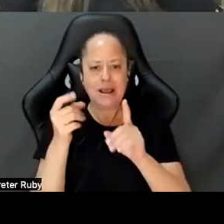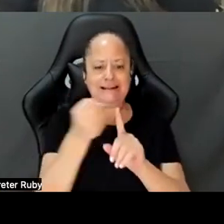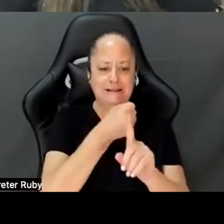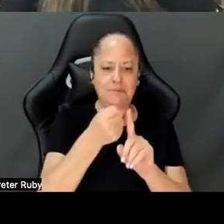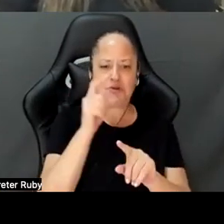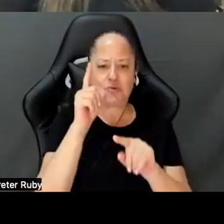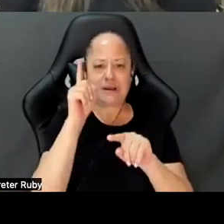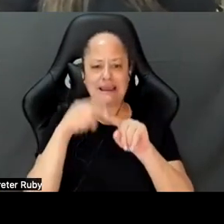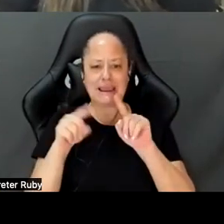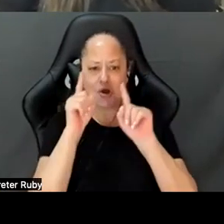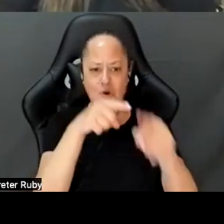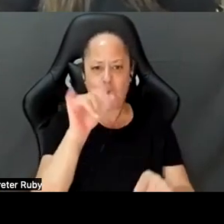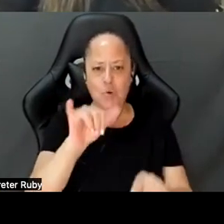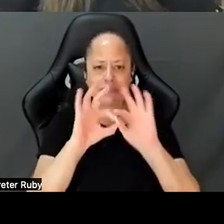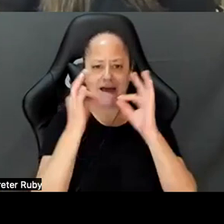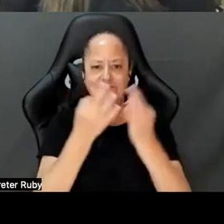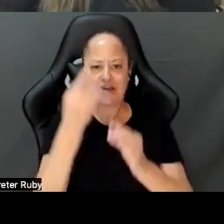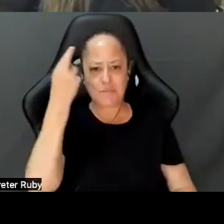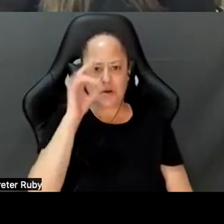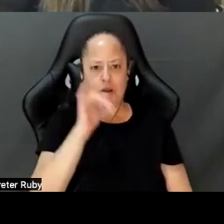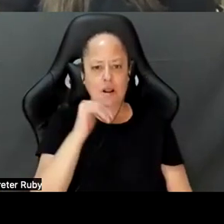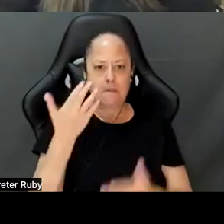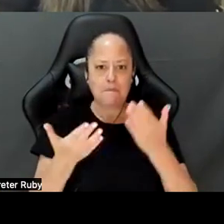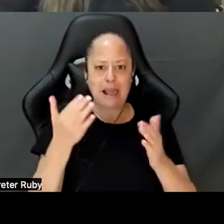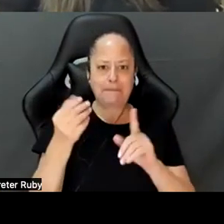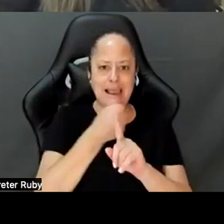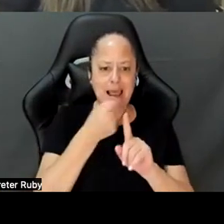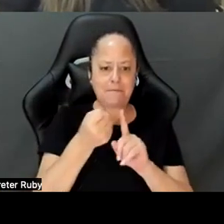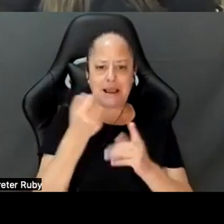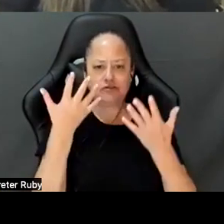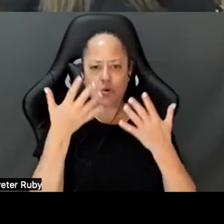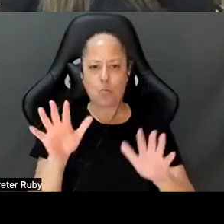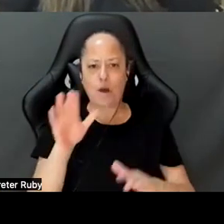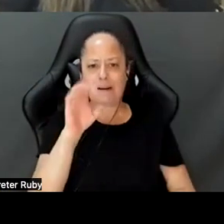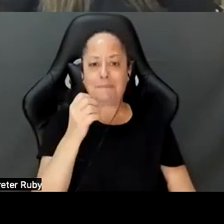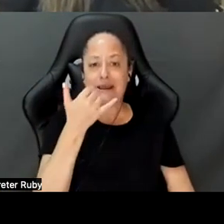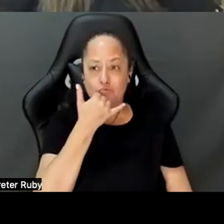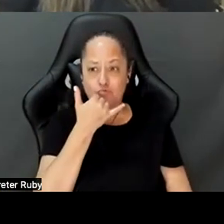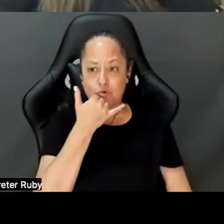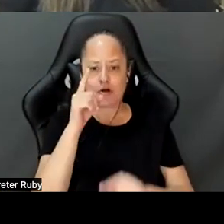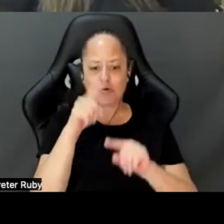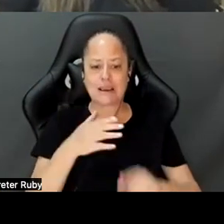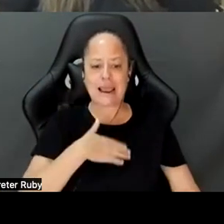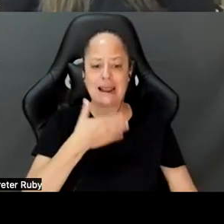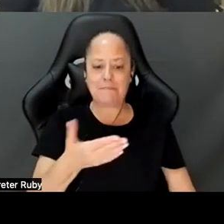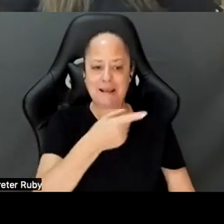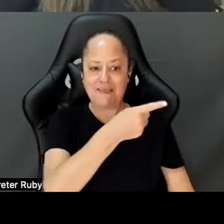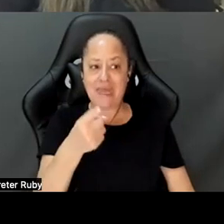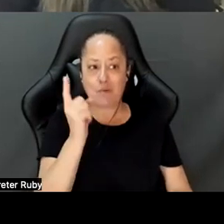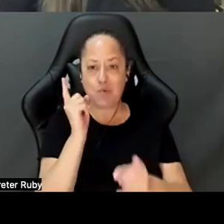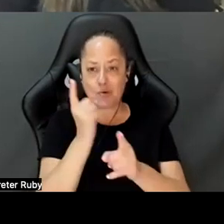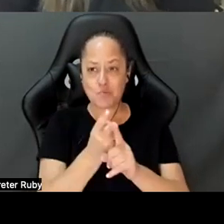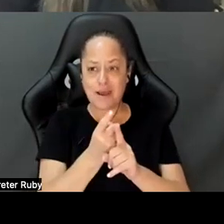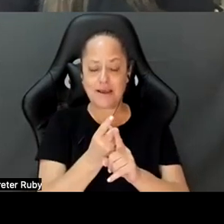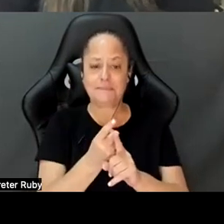that family when you start to realize it might be abusive, because you don't want to be wrong. You can't admit they were right. And